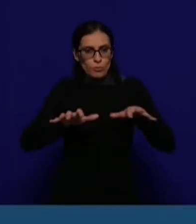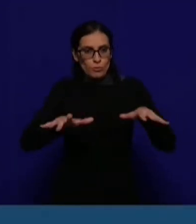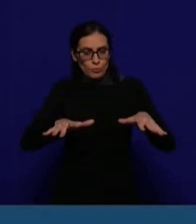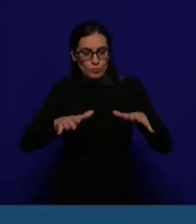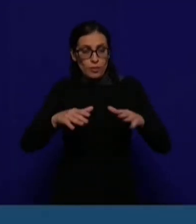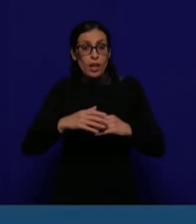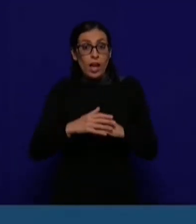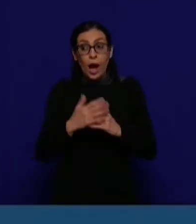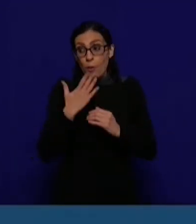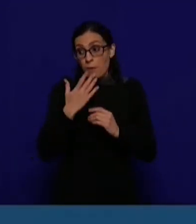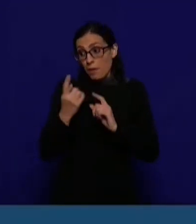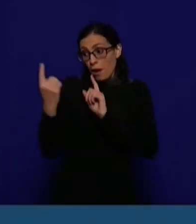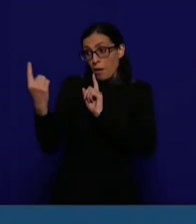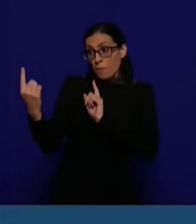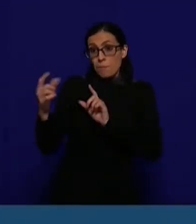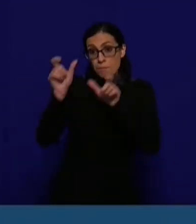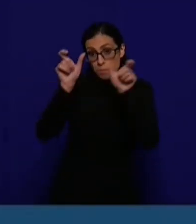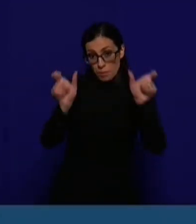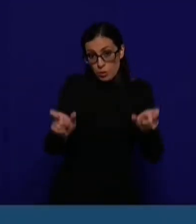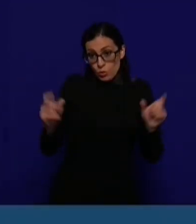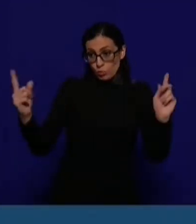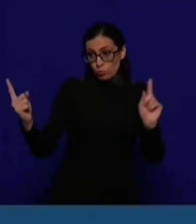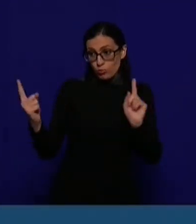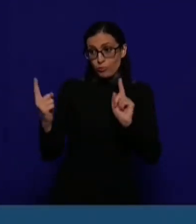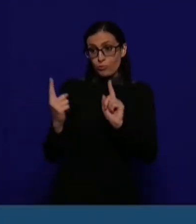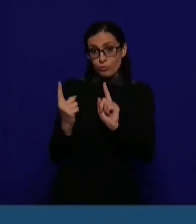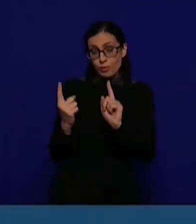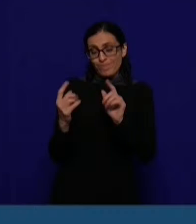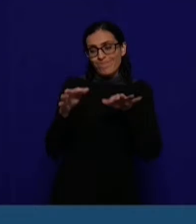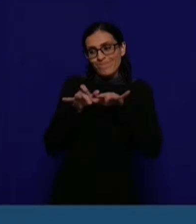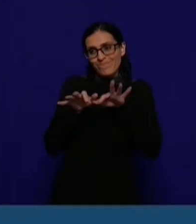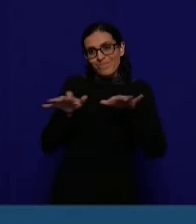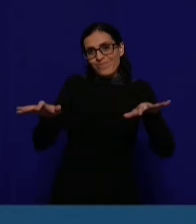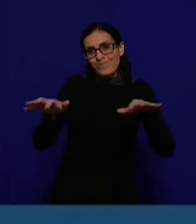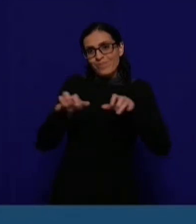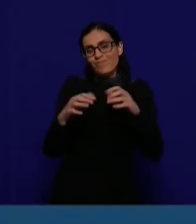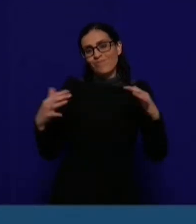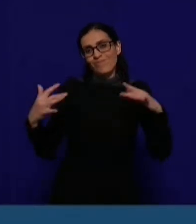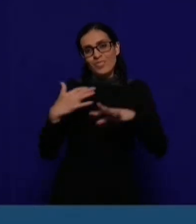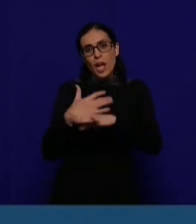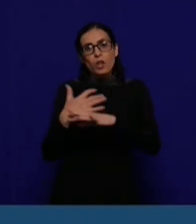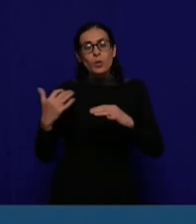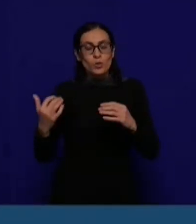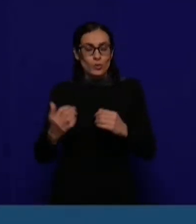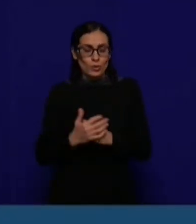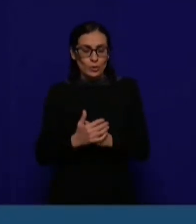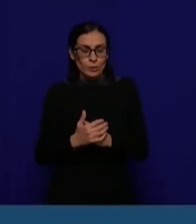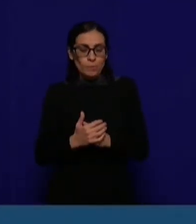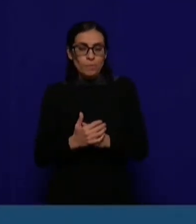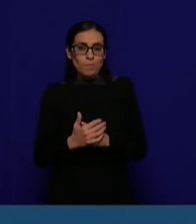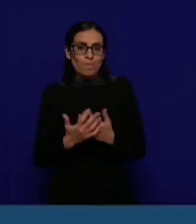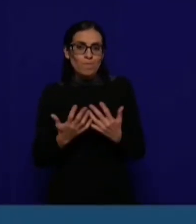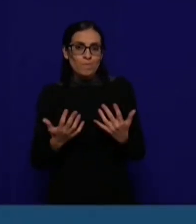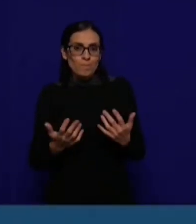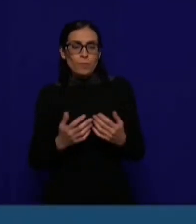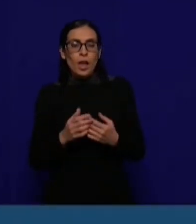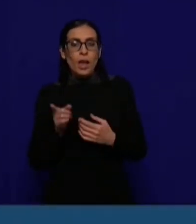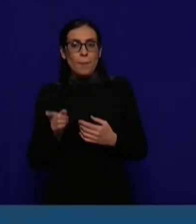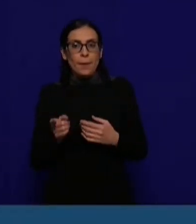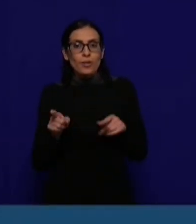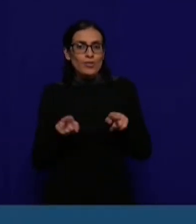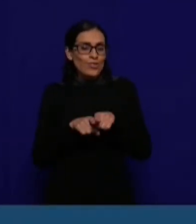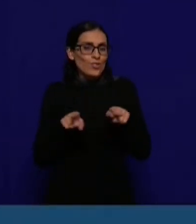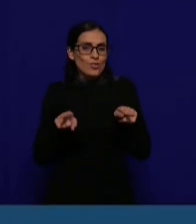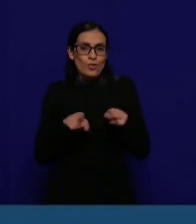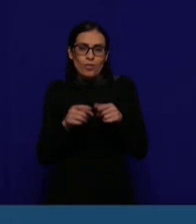ta' xulxin hemmhekk inti dejjem la darba jkollok trasmissjoni fil-komunità, persuna li ressaq qrib ta' persuna oħra hemmhekk xorta